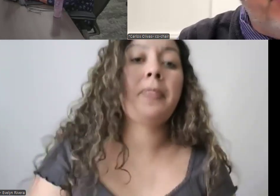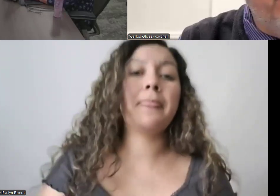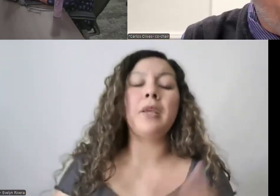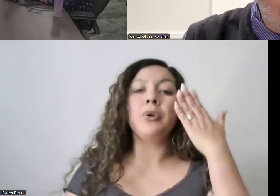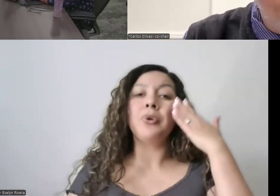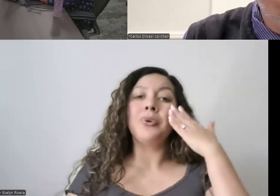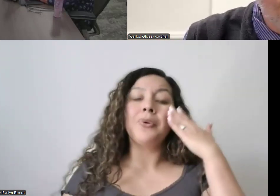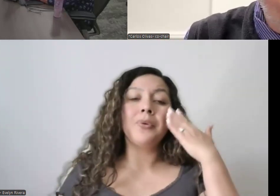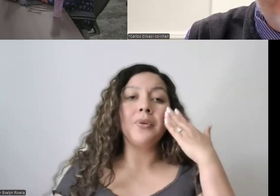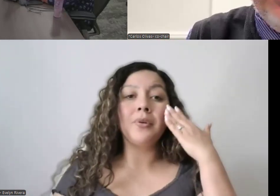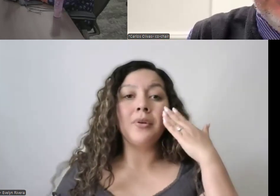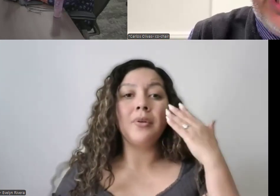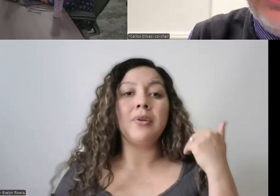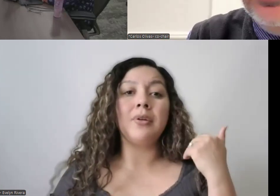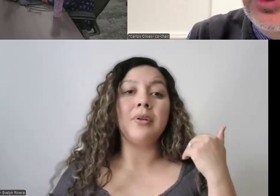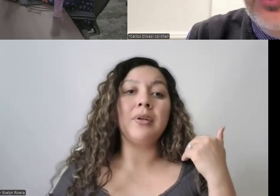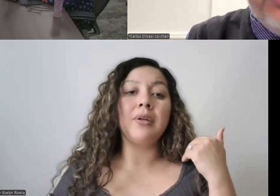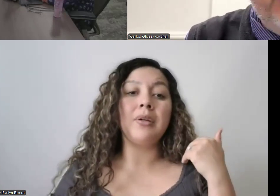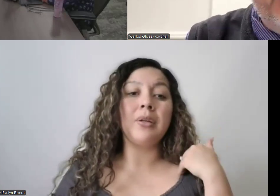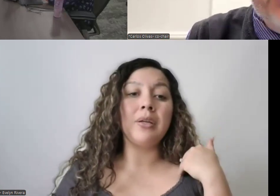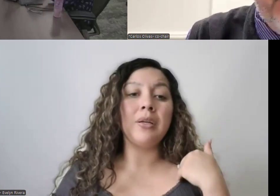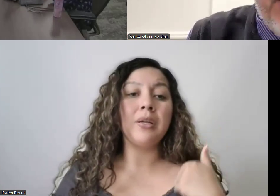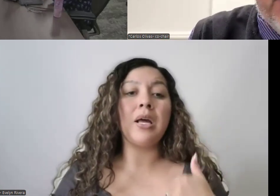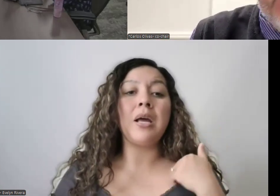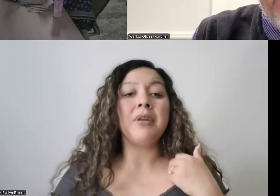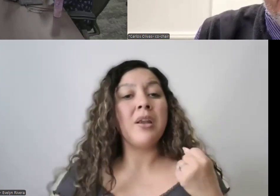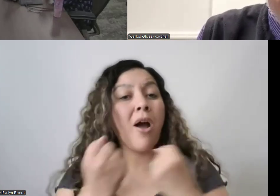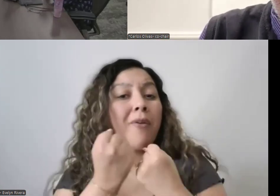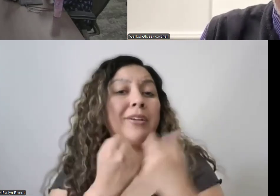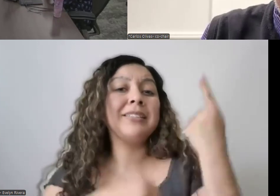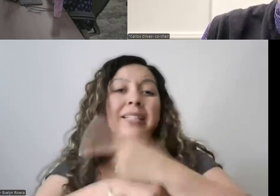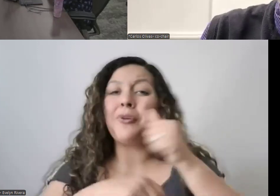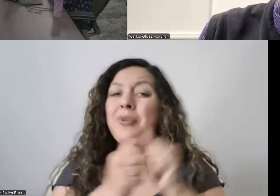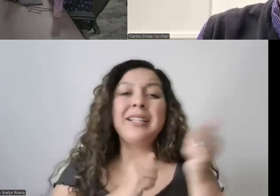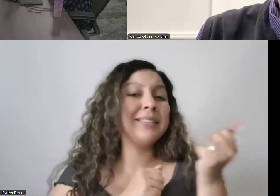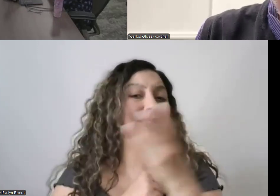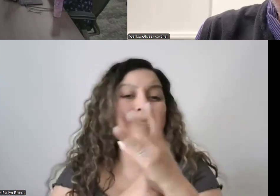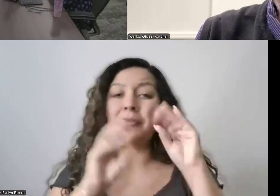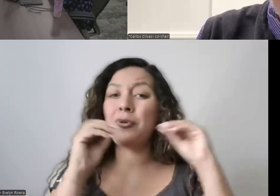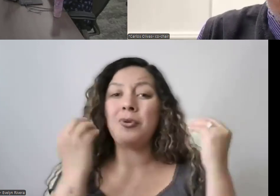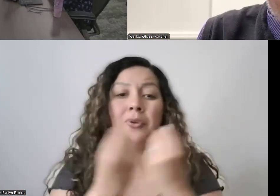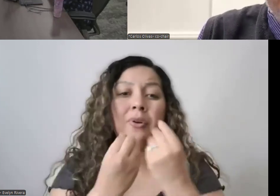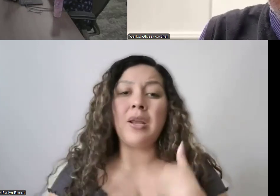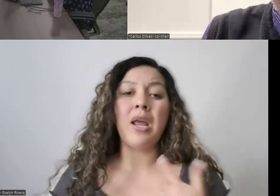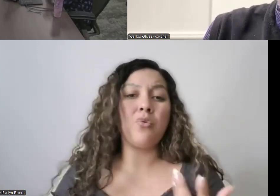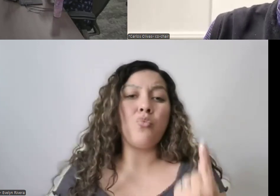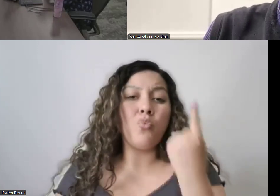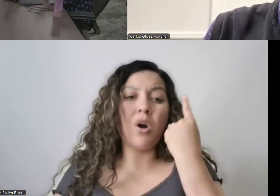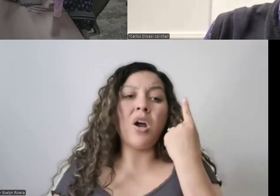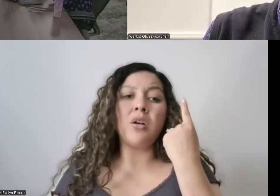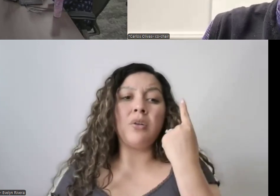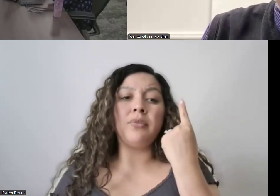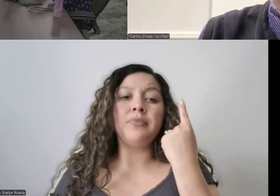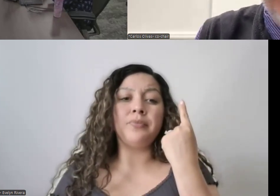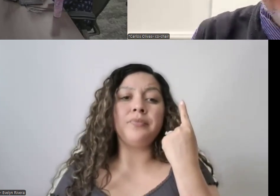I've been on advocacy days with several organizations, and one budget ask that stood out to me